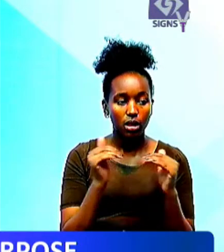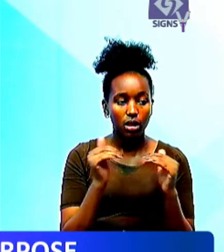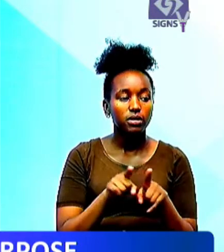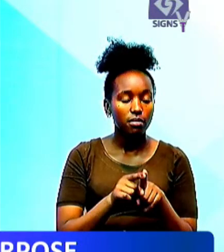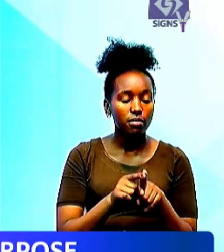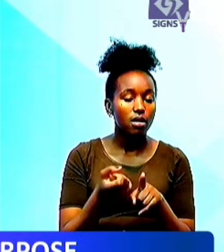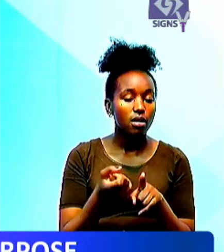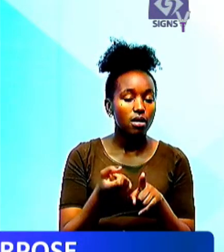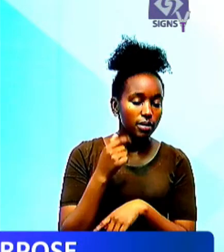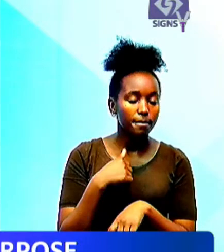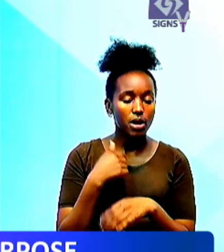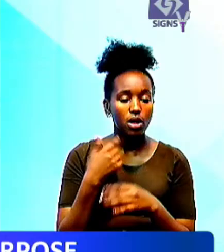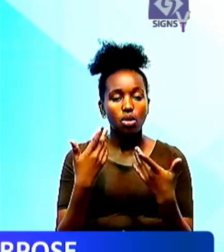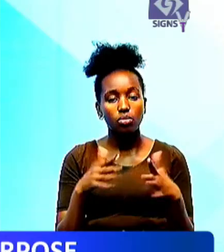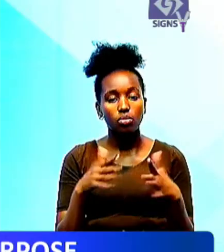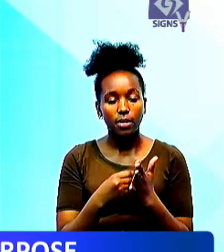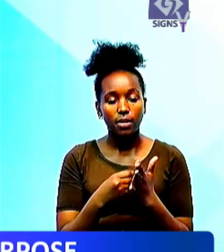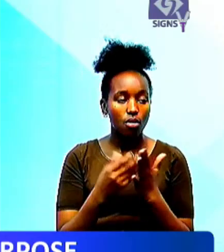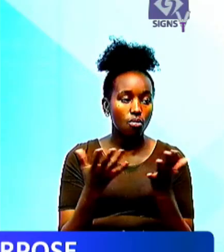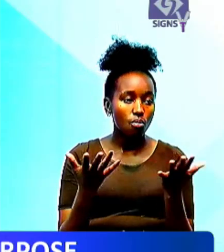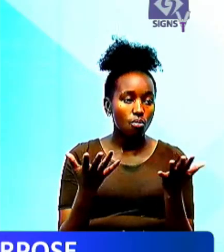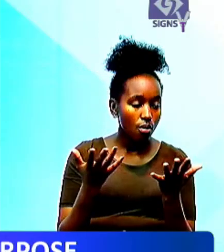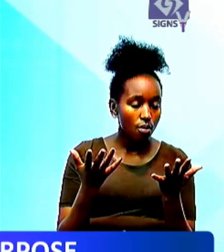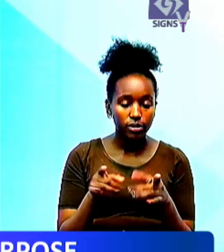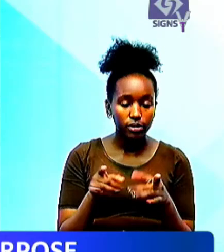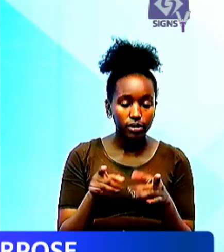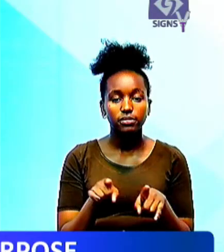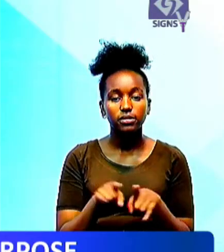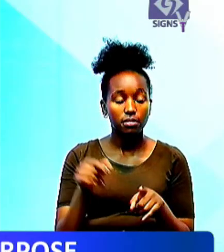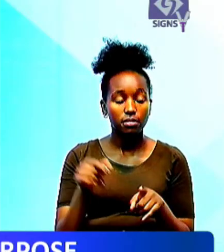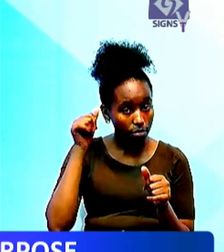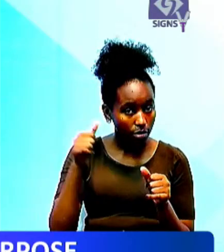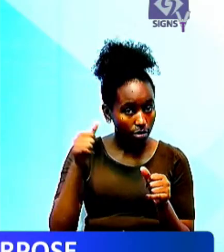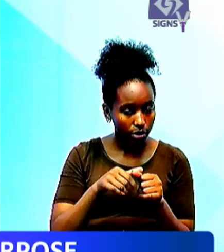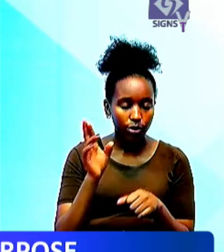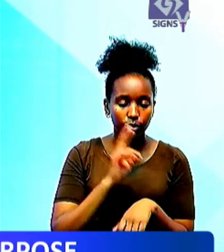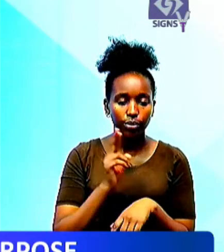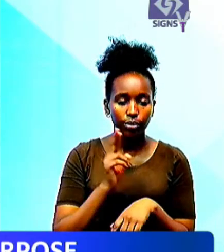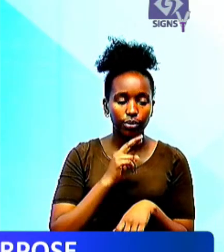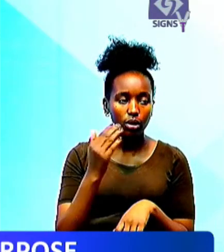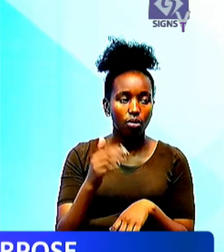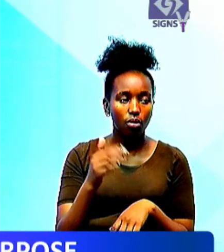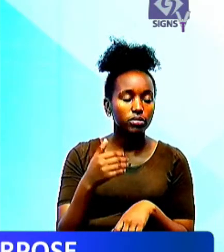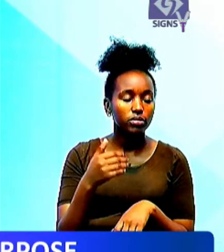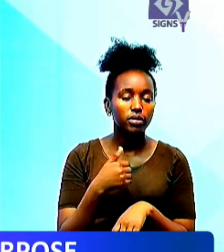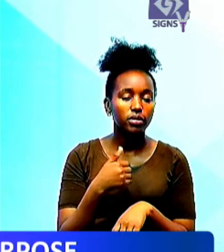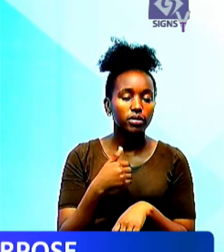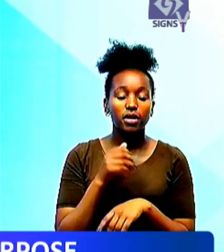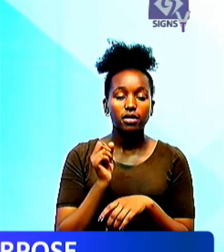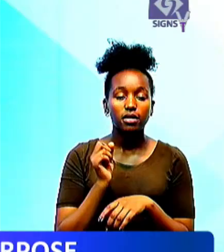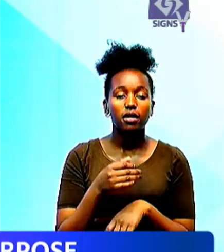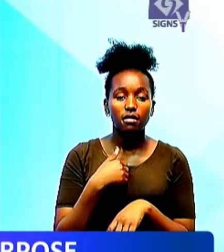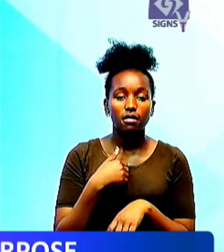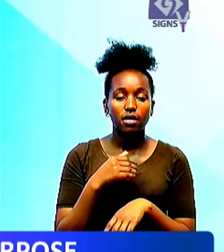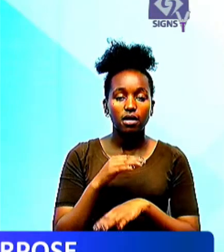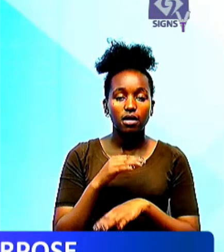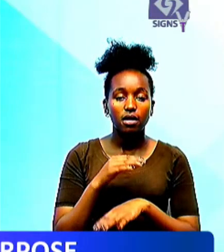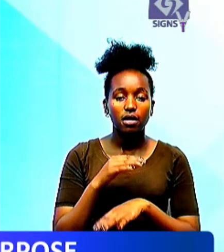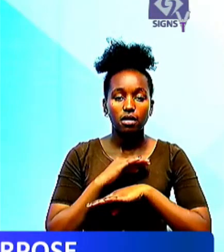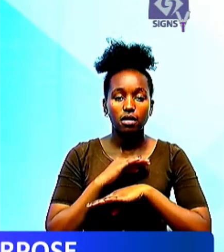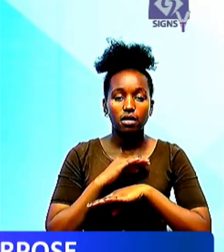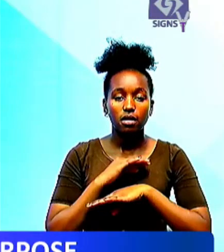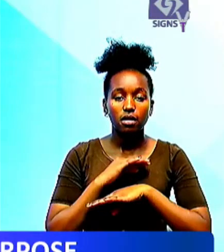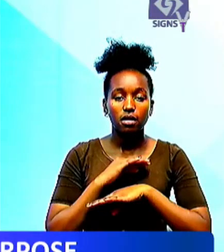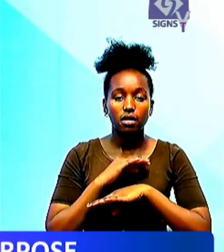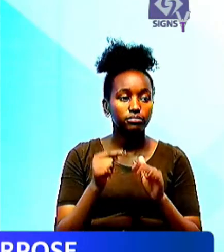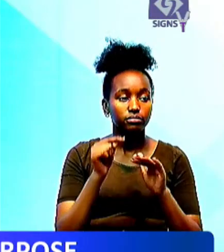the money. Just assess. There's always a risk, and then whatever you have put aside, if you have enough, you can divide, have